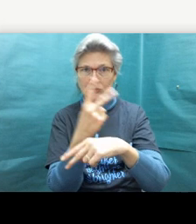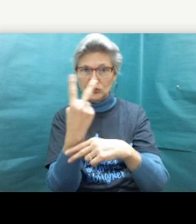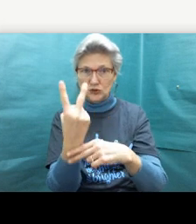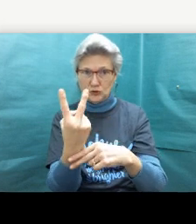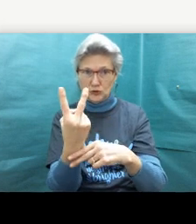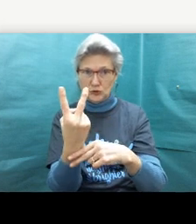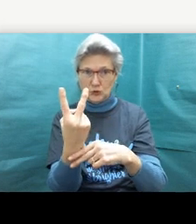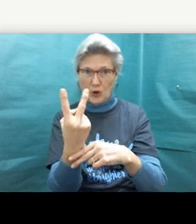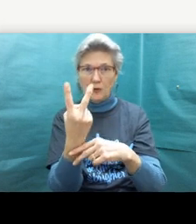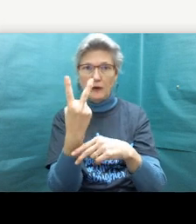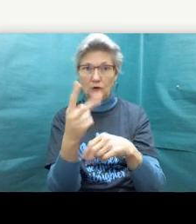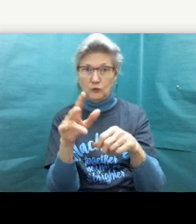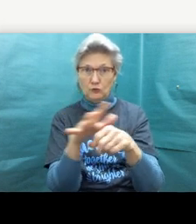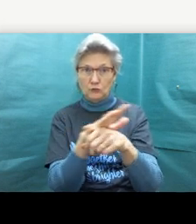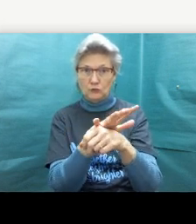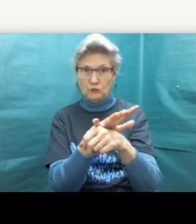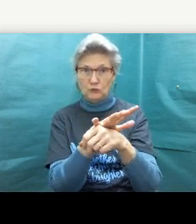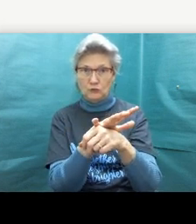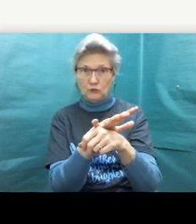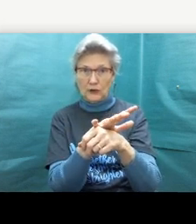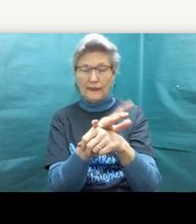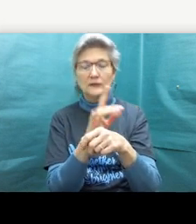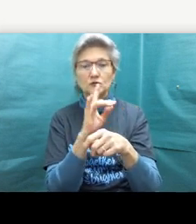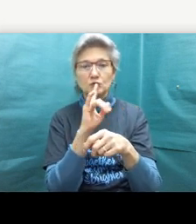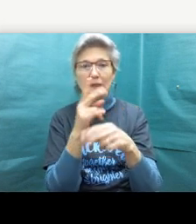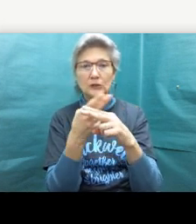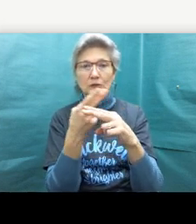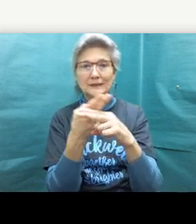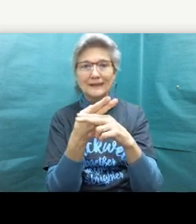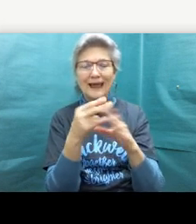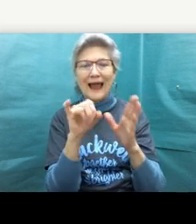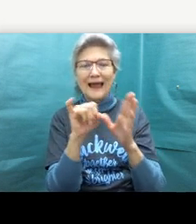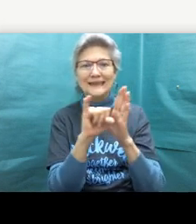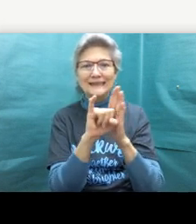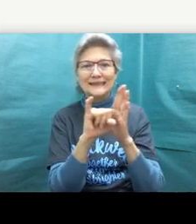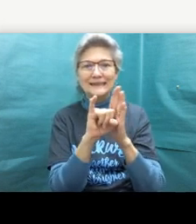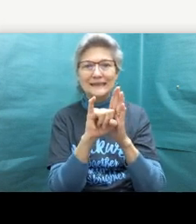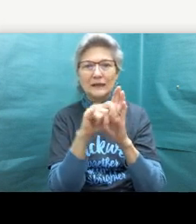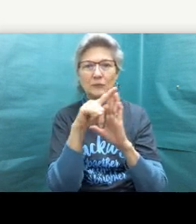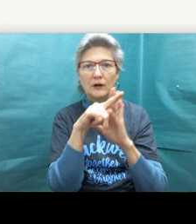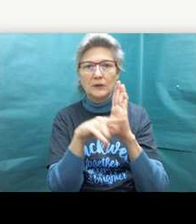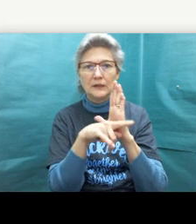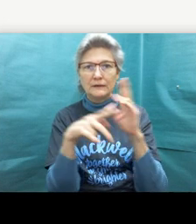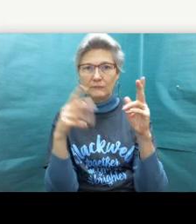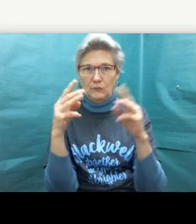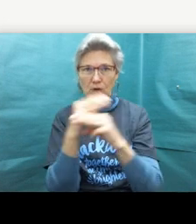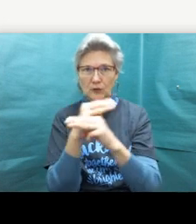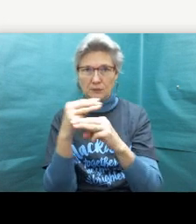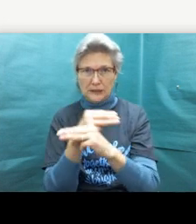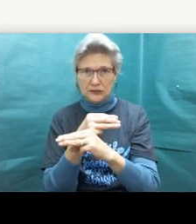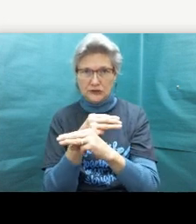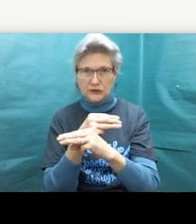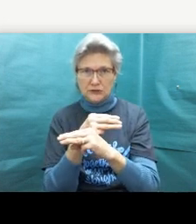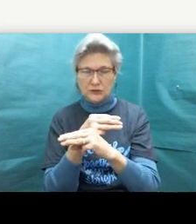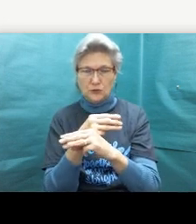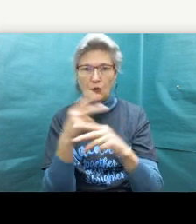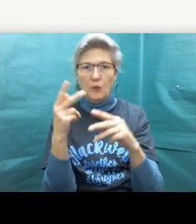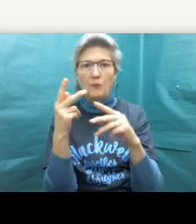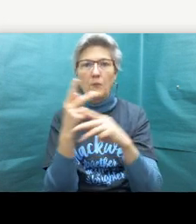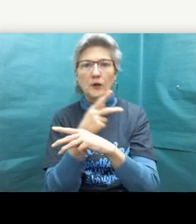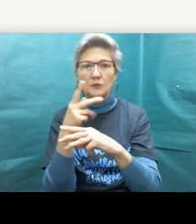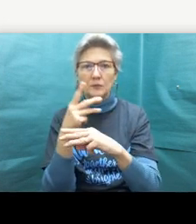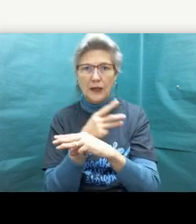wholes that are split into fourths. And that's actually using the identity property of multiplication. We're multiplying by a form